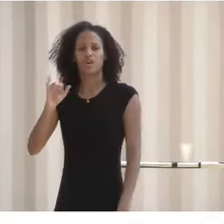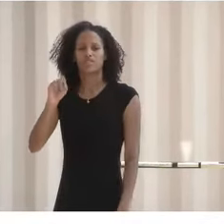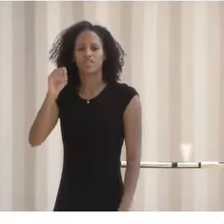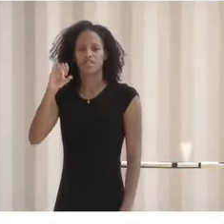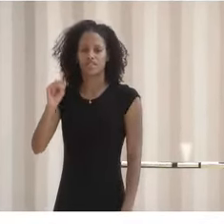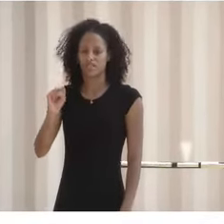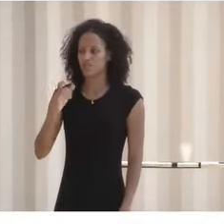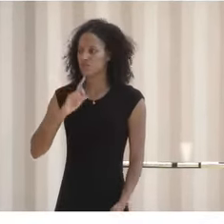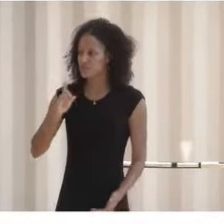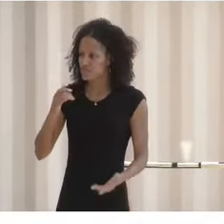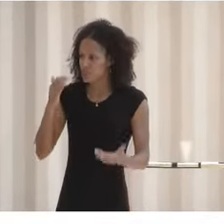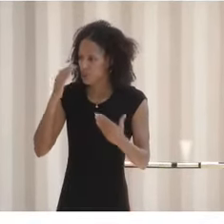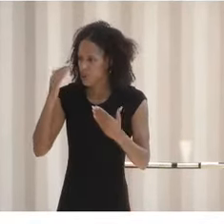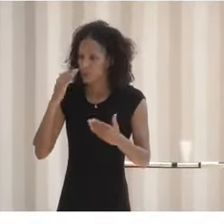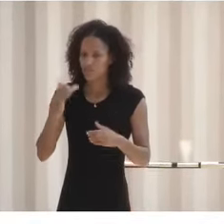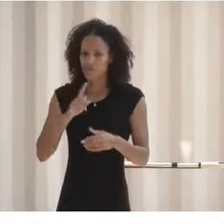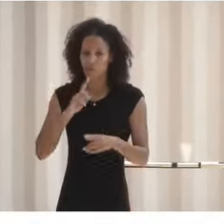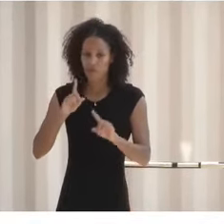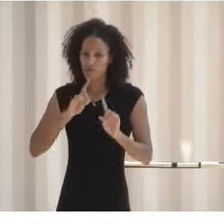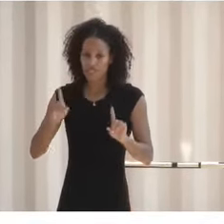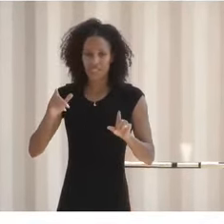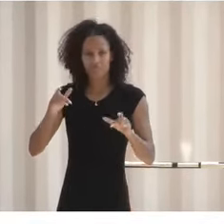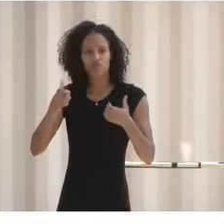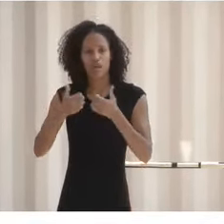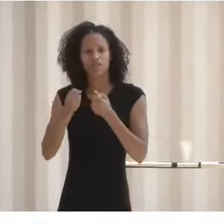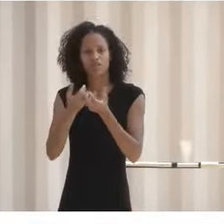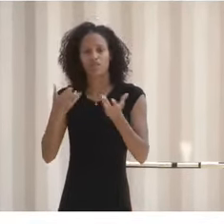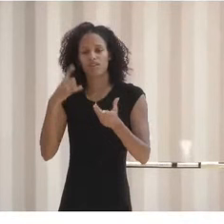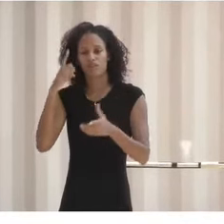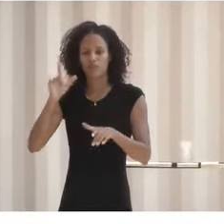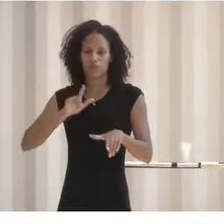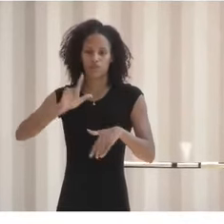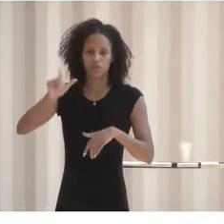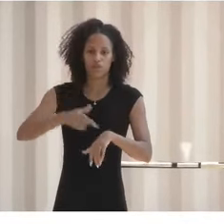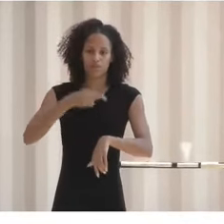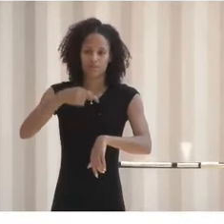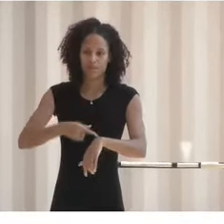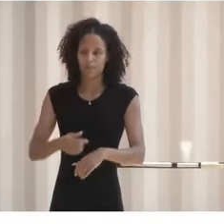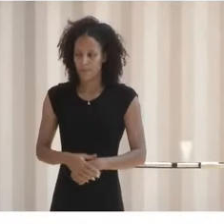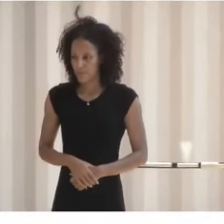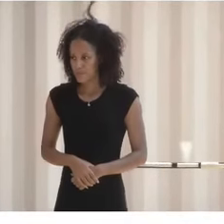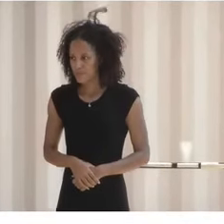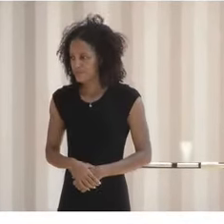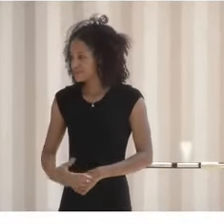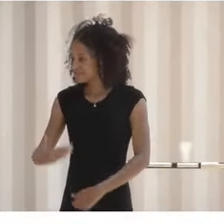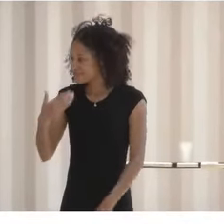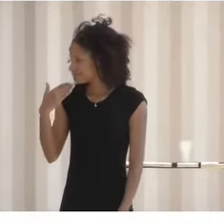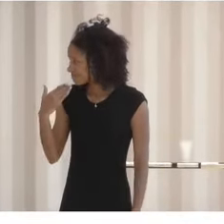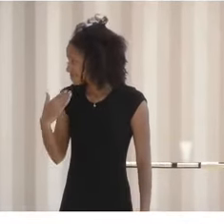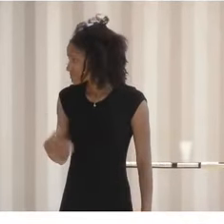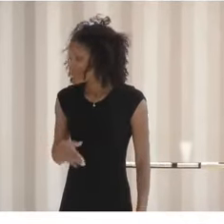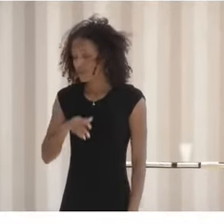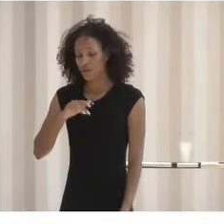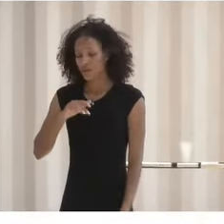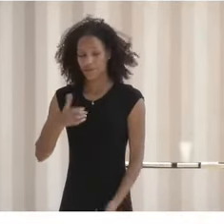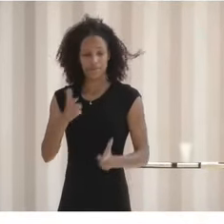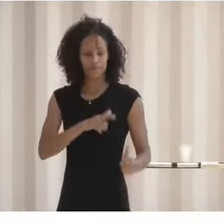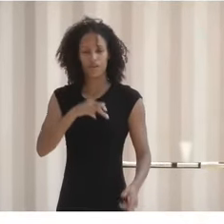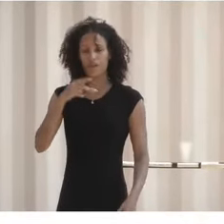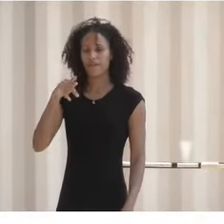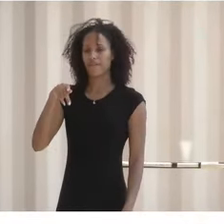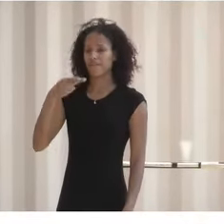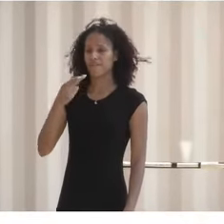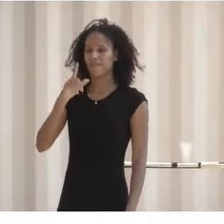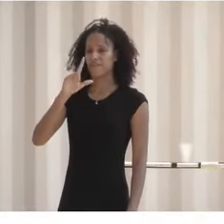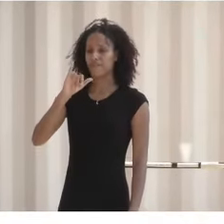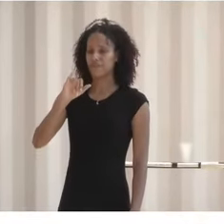our organization for the long haul. Thank you, Sammy. Phil, I understand that you've been